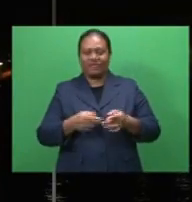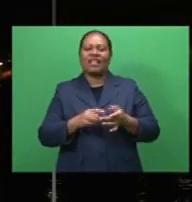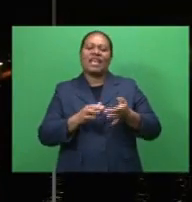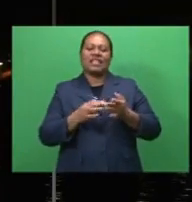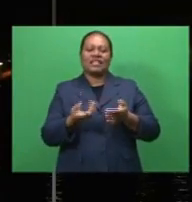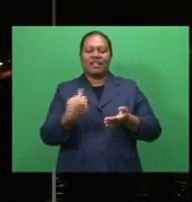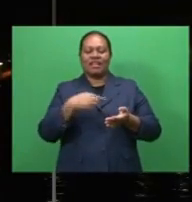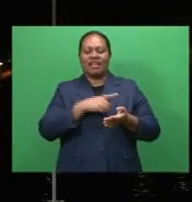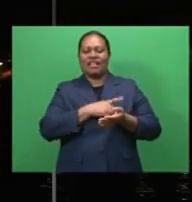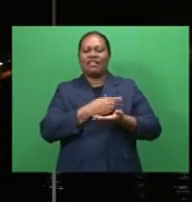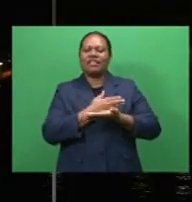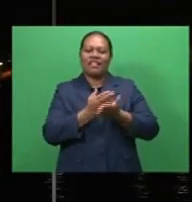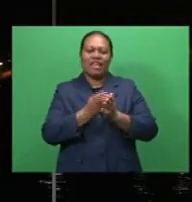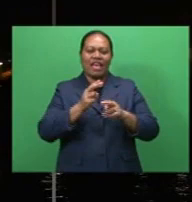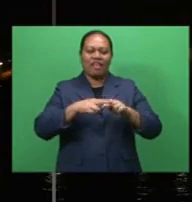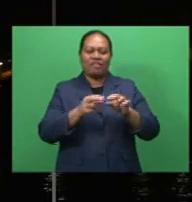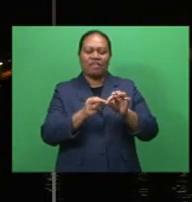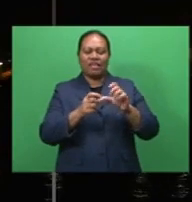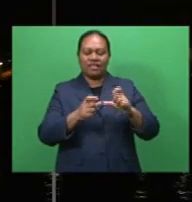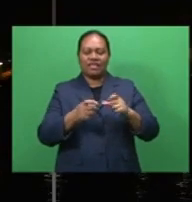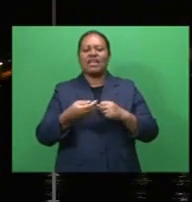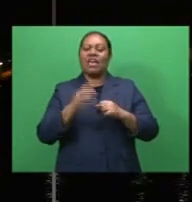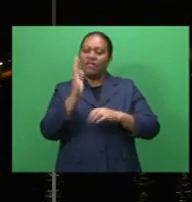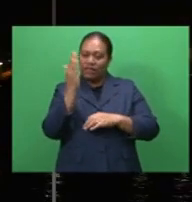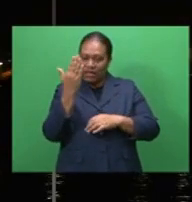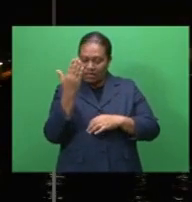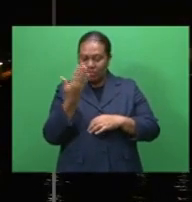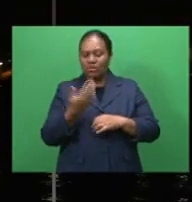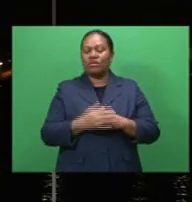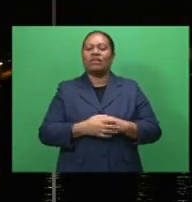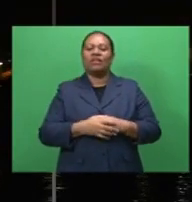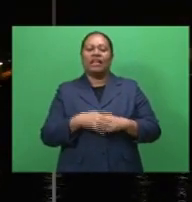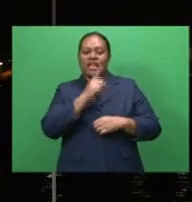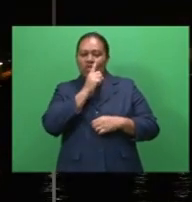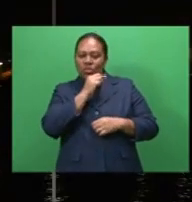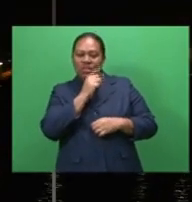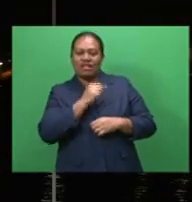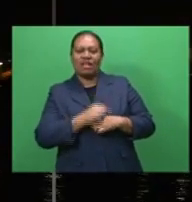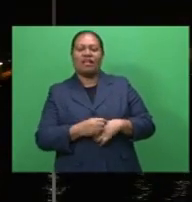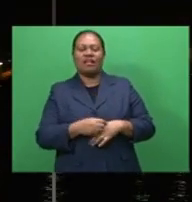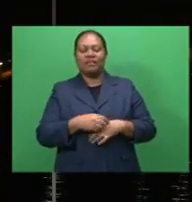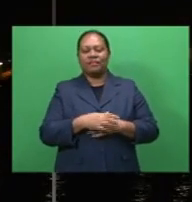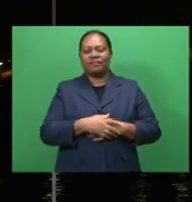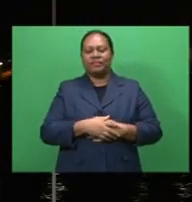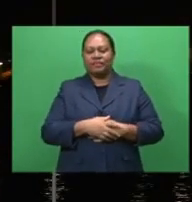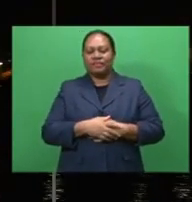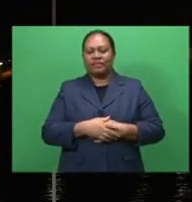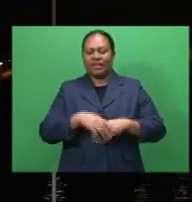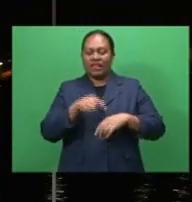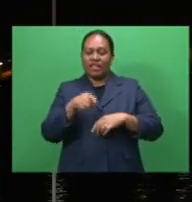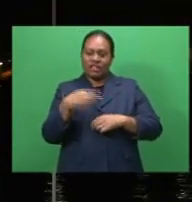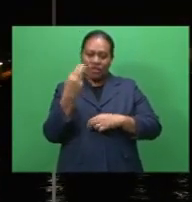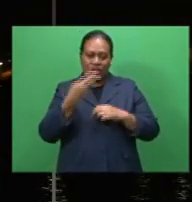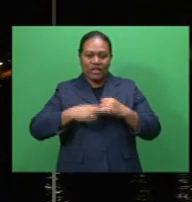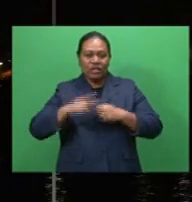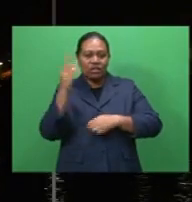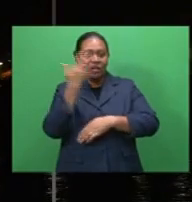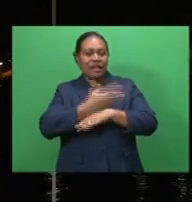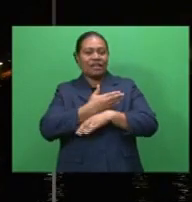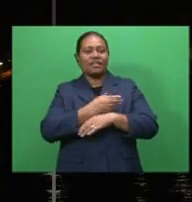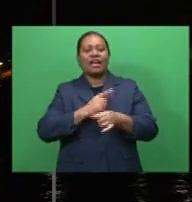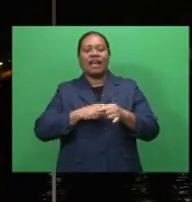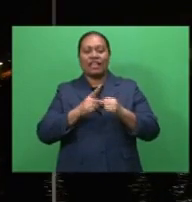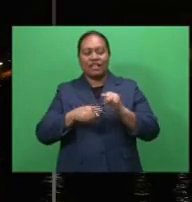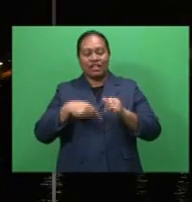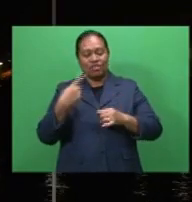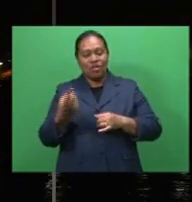fbcnews@fbc.com.fj. Share it with us on our FBC News Facebook page and Twitter page at @FBC_news. That's your news for tonight.